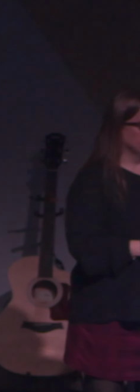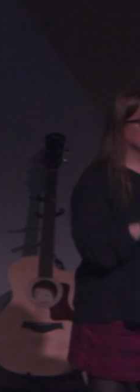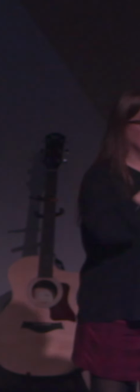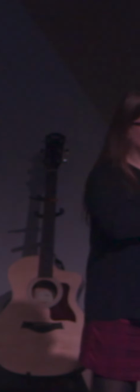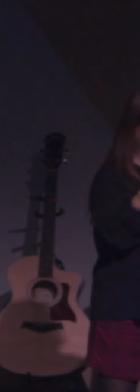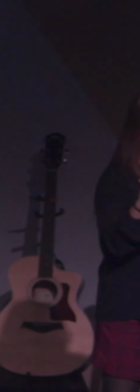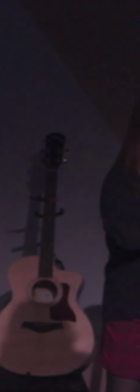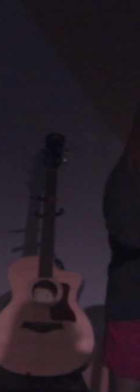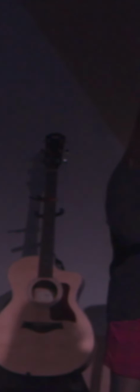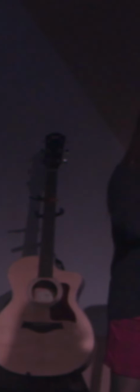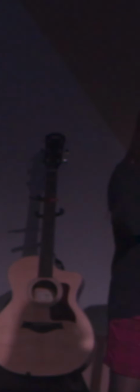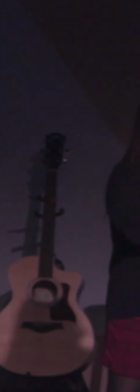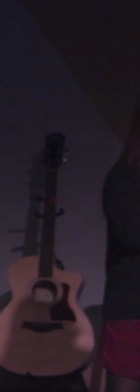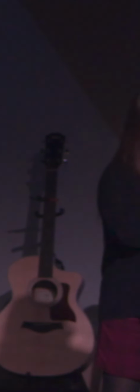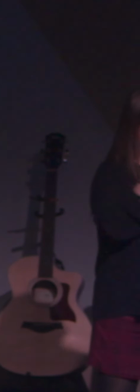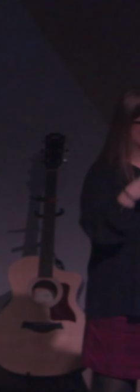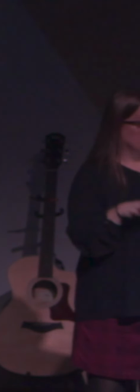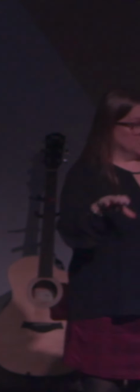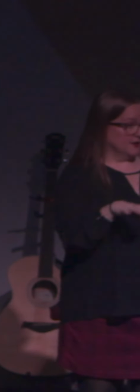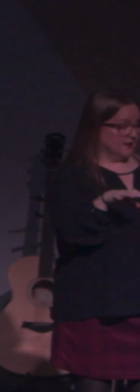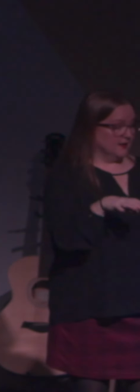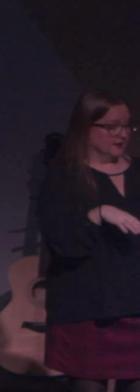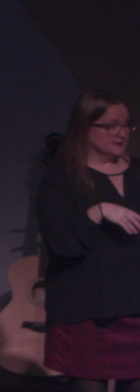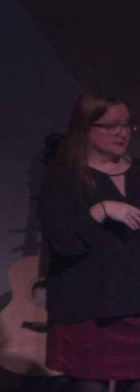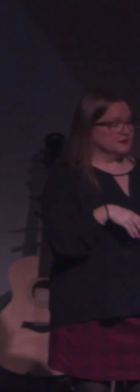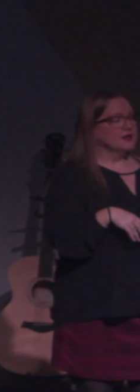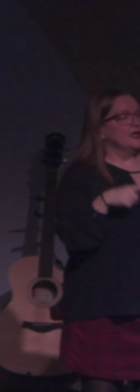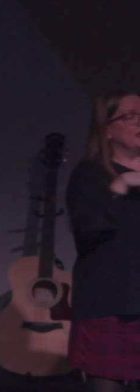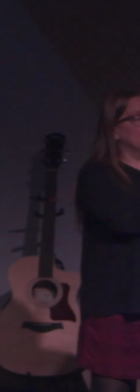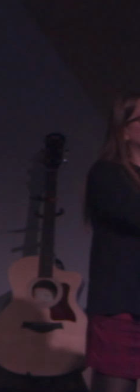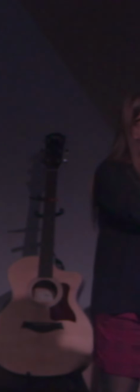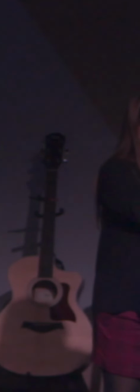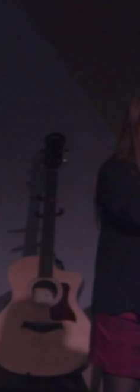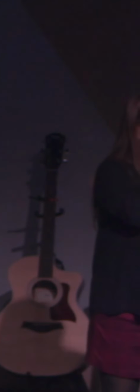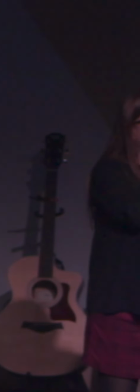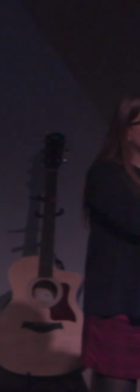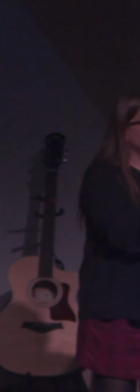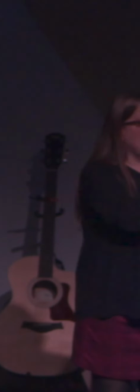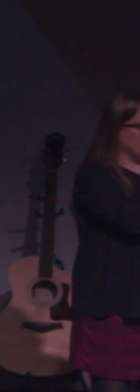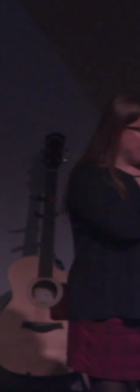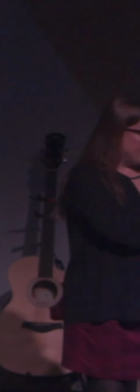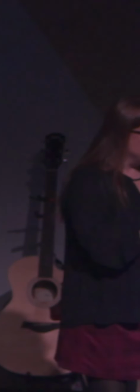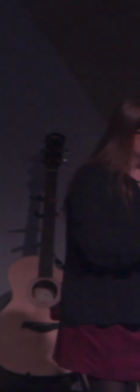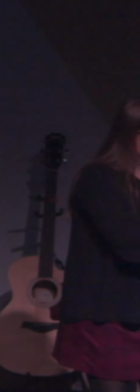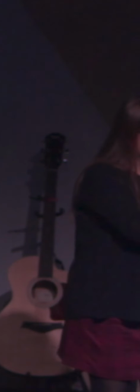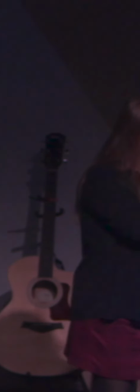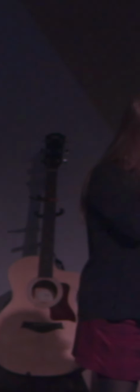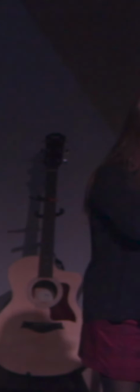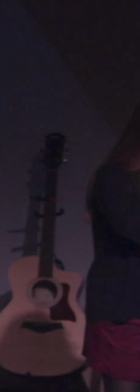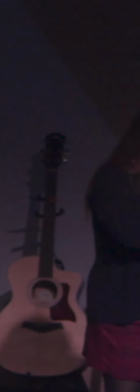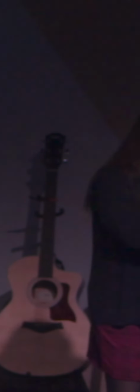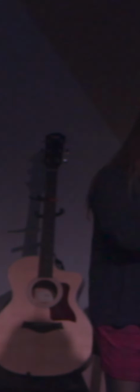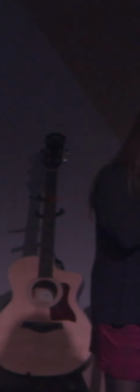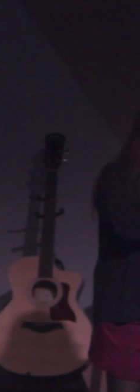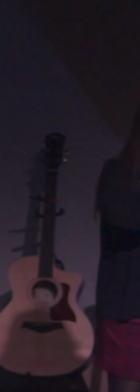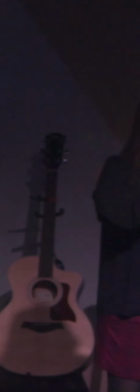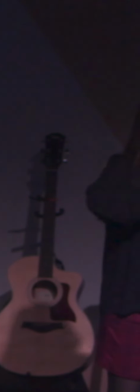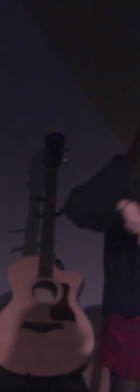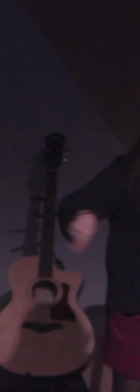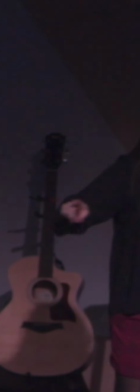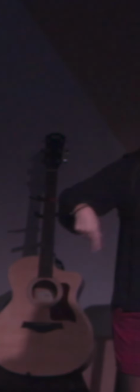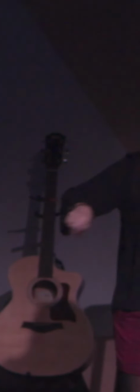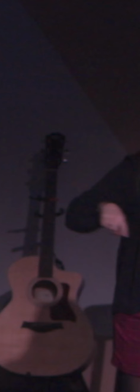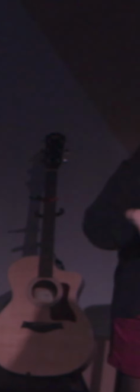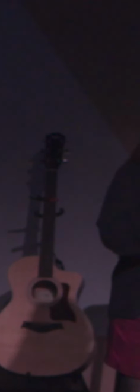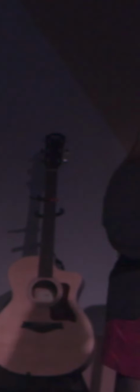thing that I see that a shepherd does is he goes ahead to all the watering holes and he cleans them out to get them ready. He gets the